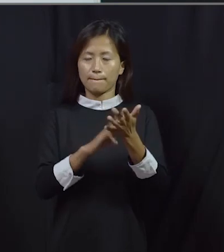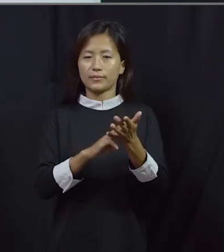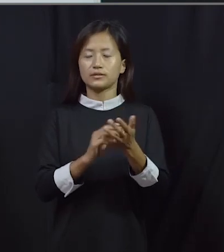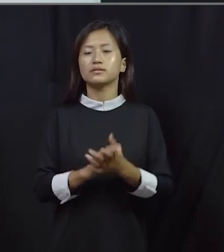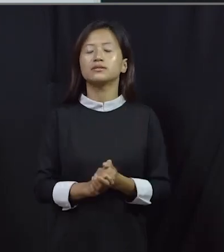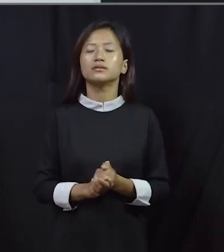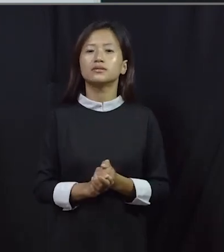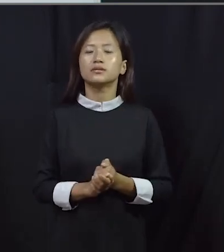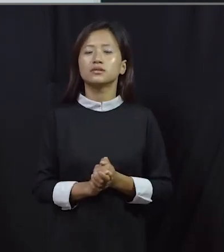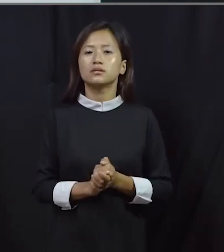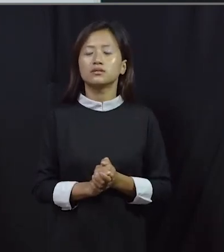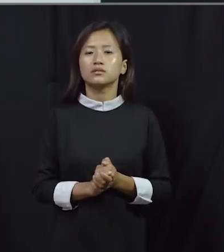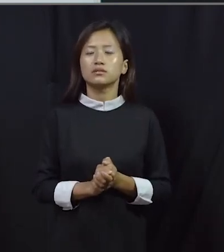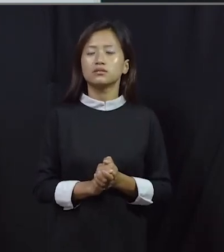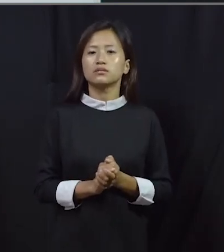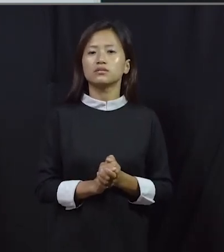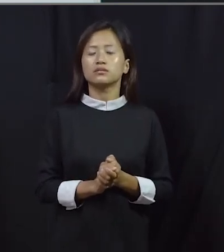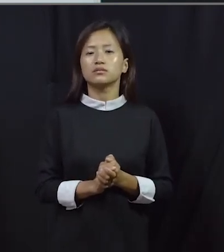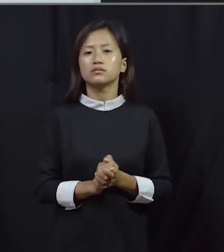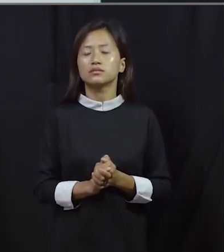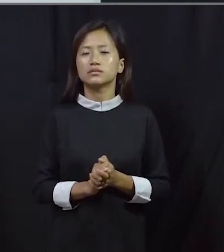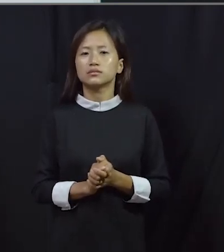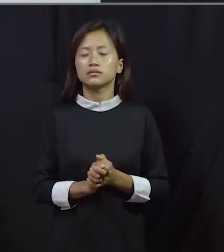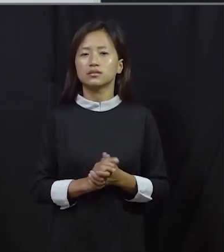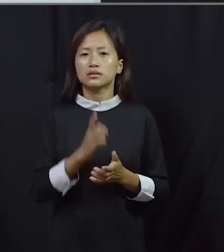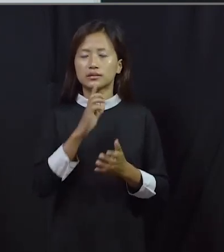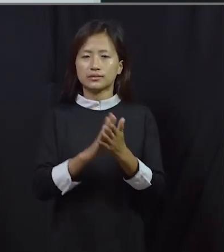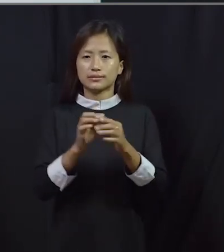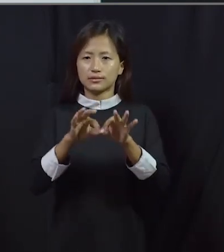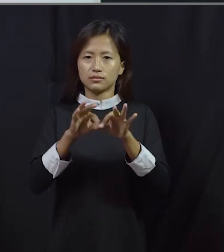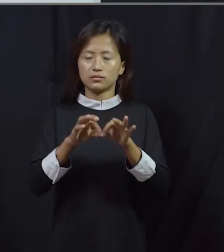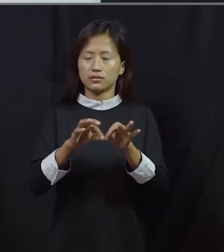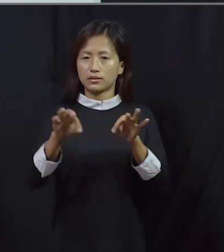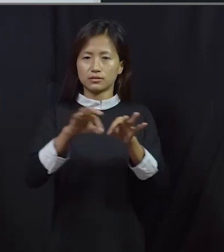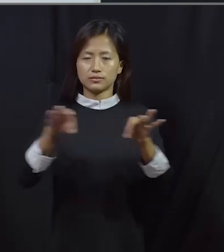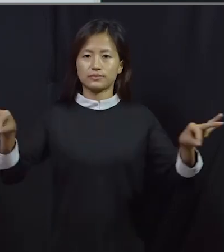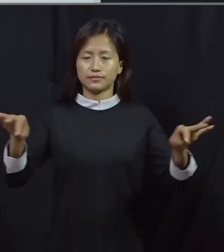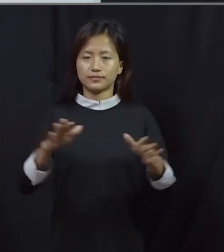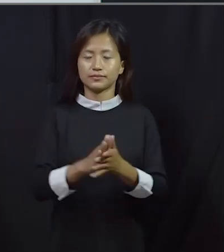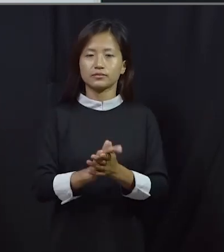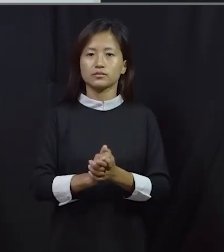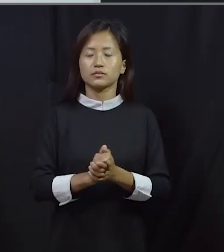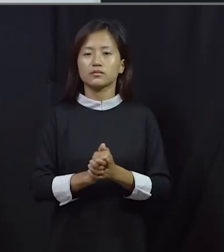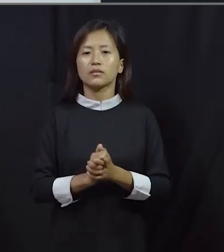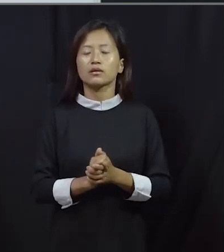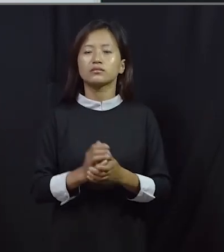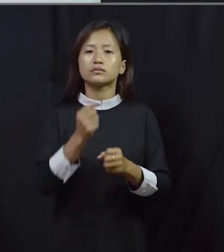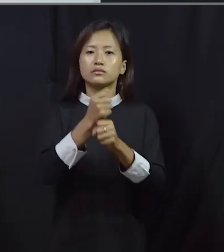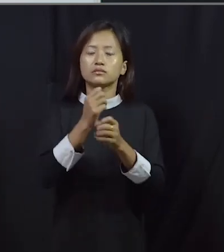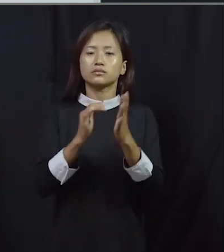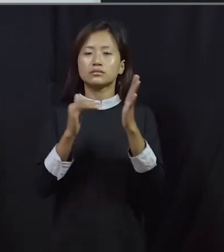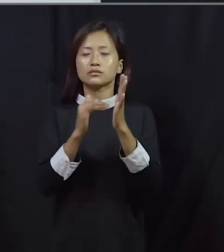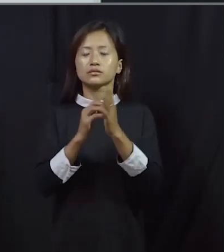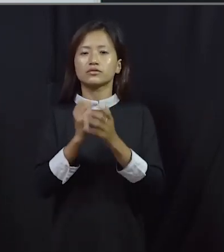Centimeter, okay? So centimeter is generally for what? Length, okay? Z stands for gram.